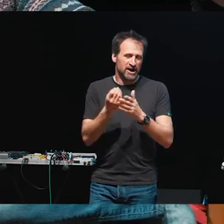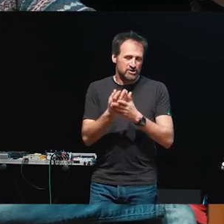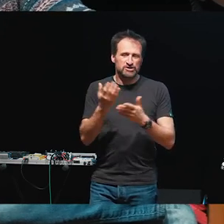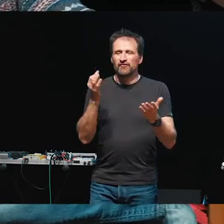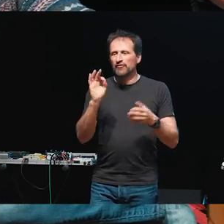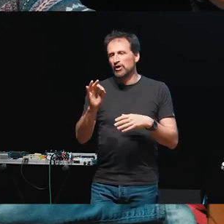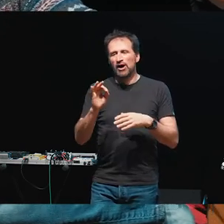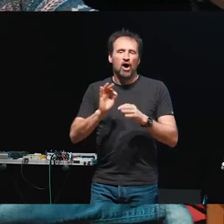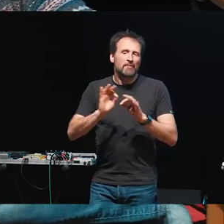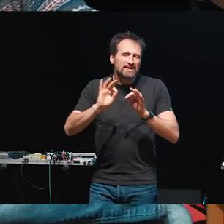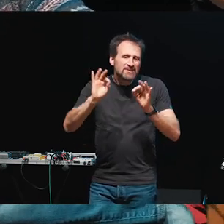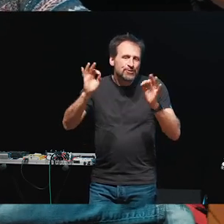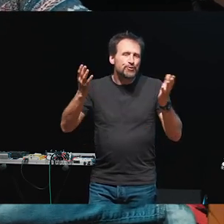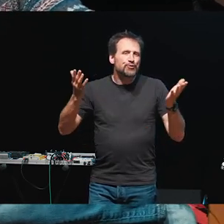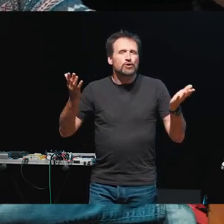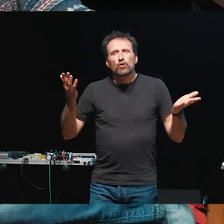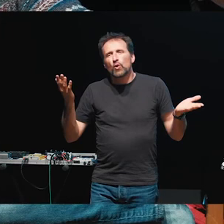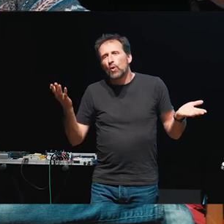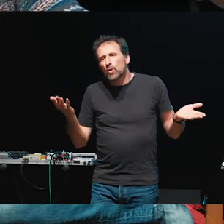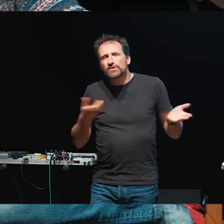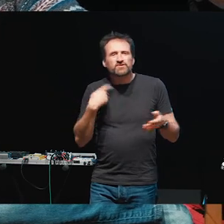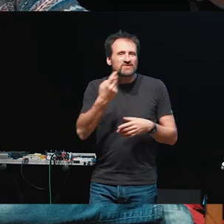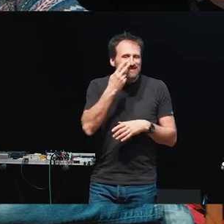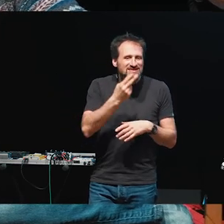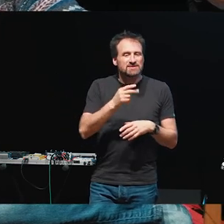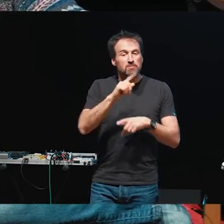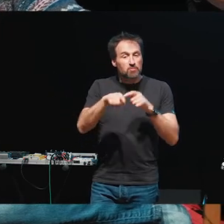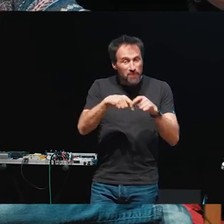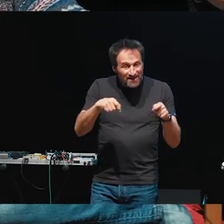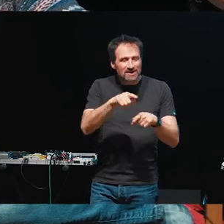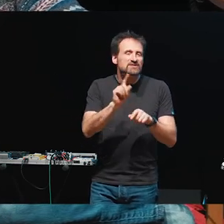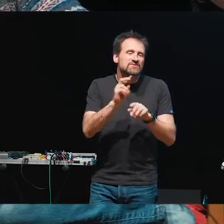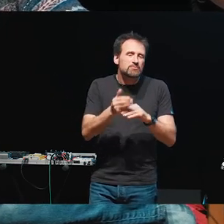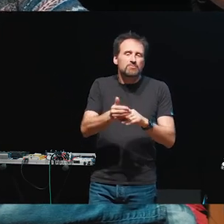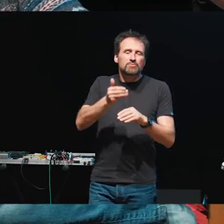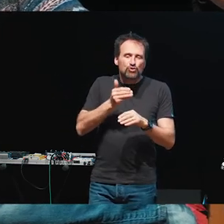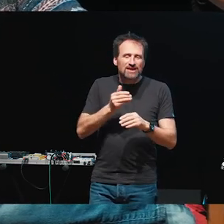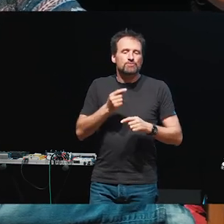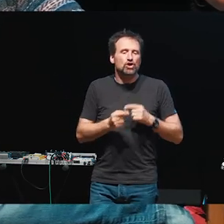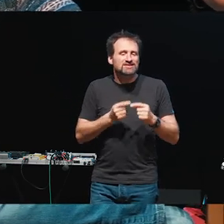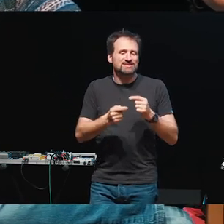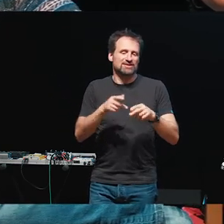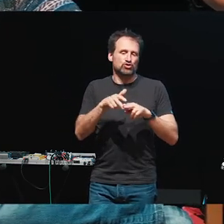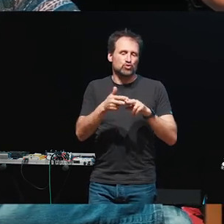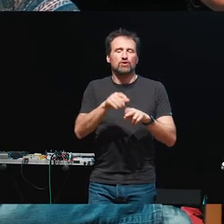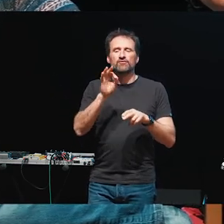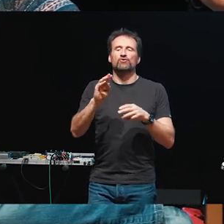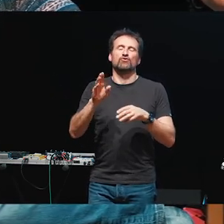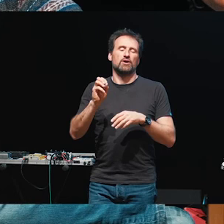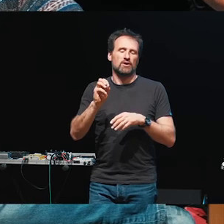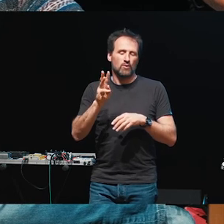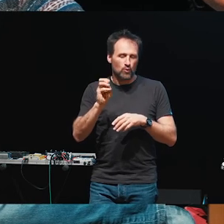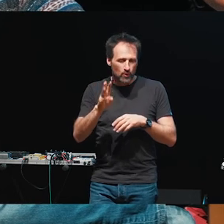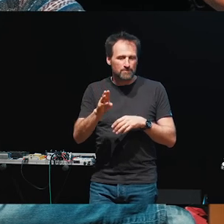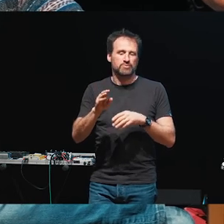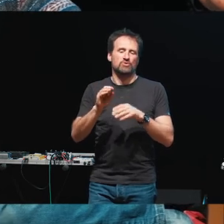for, we see bundlers as kind of a pre-processing tool for web optimization or so. So we're trying to implement all these